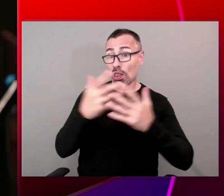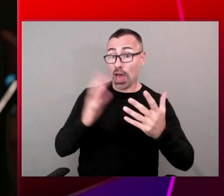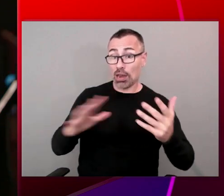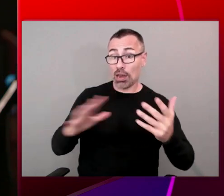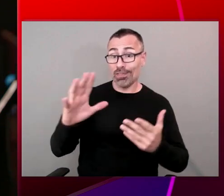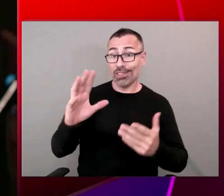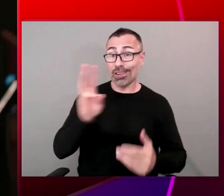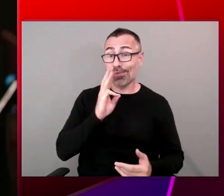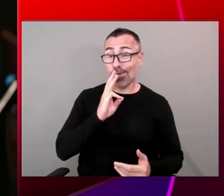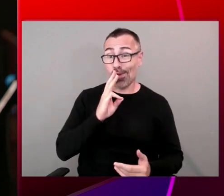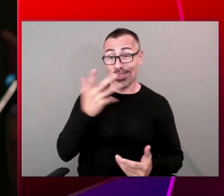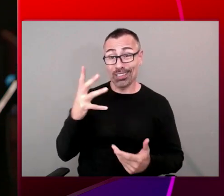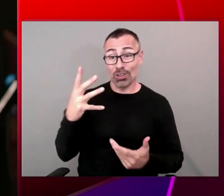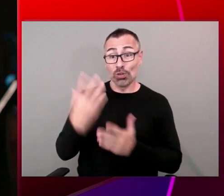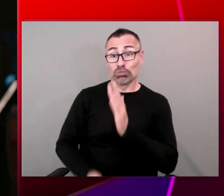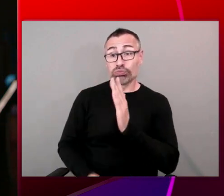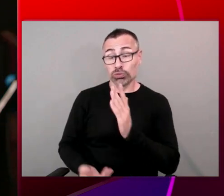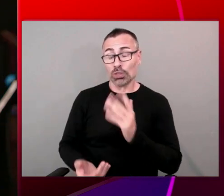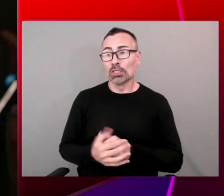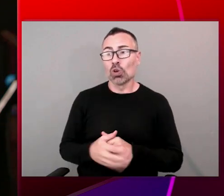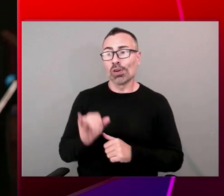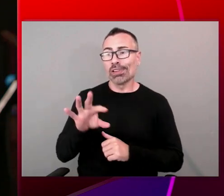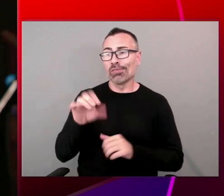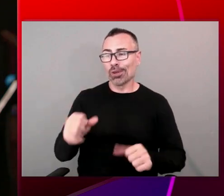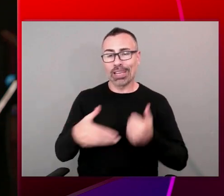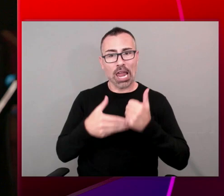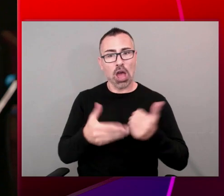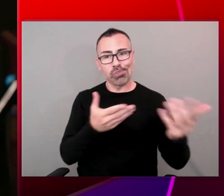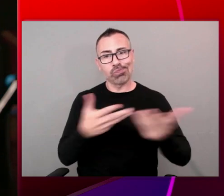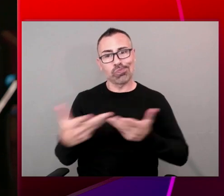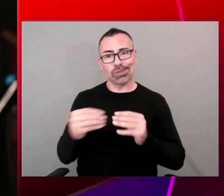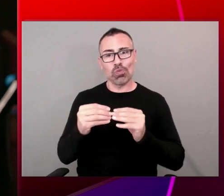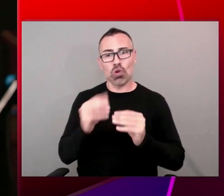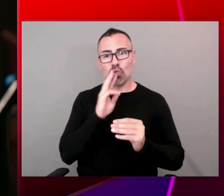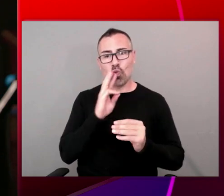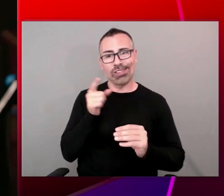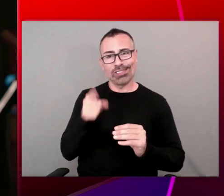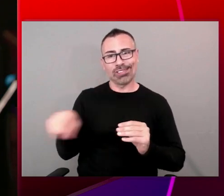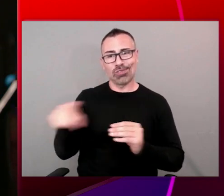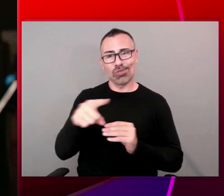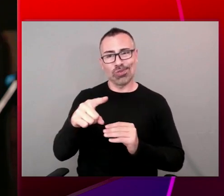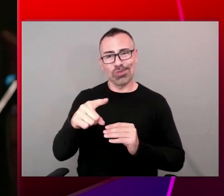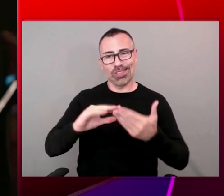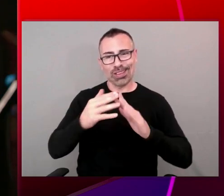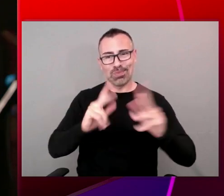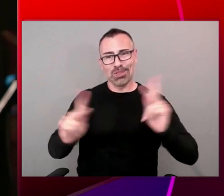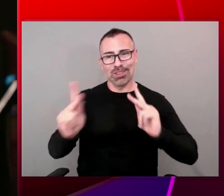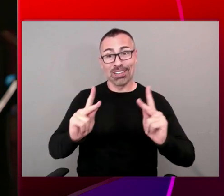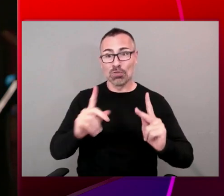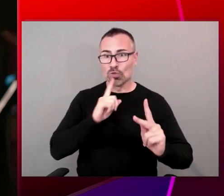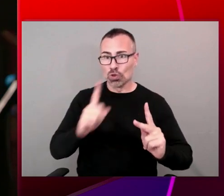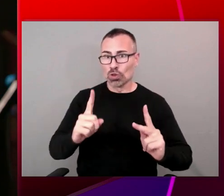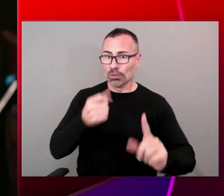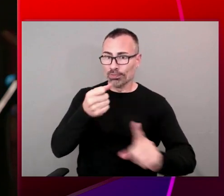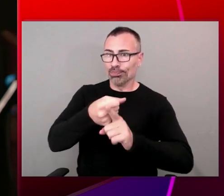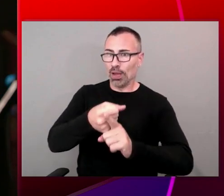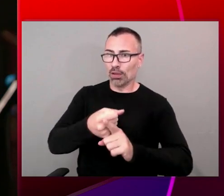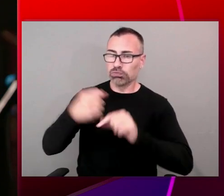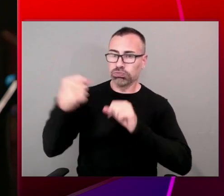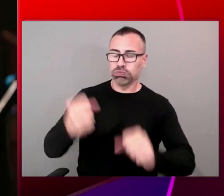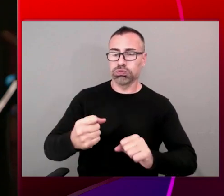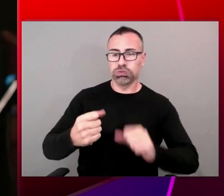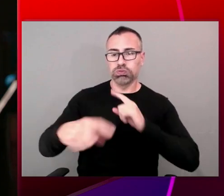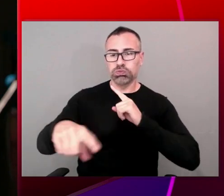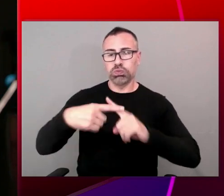And so if we can help just bring more water back to the community, that's a really good thing. In other places, it's about water quality. In